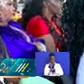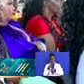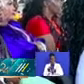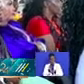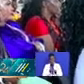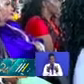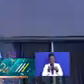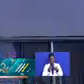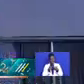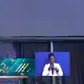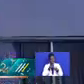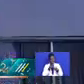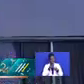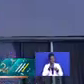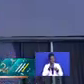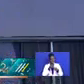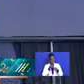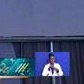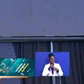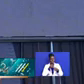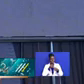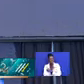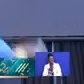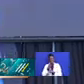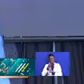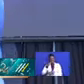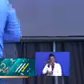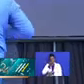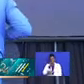I have several passport of several